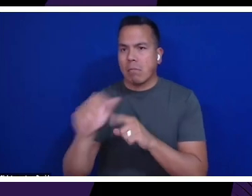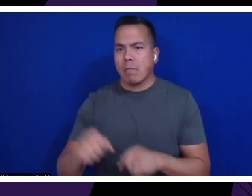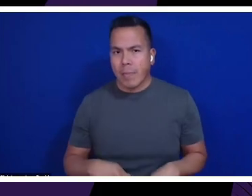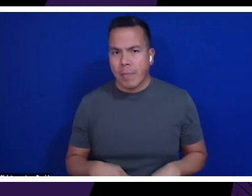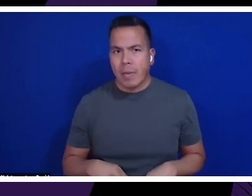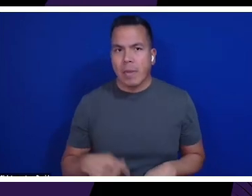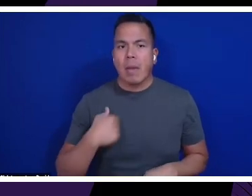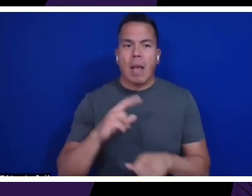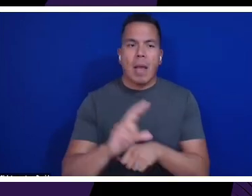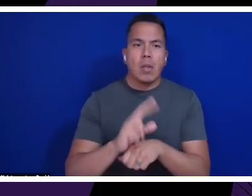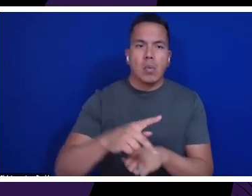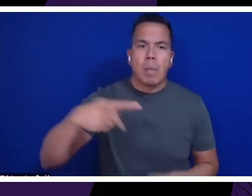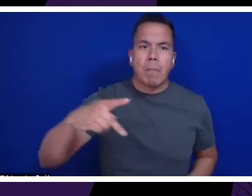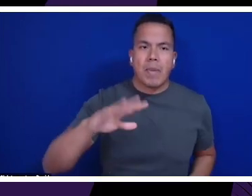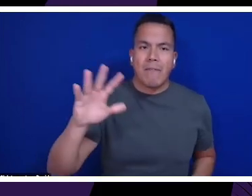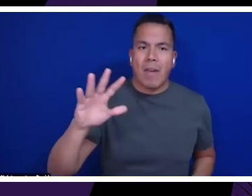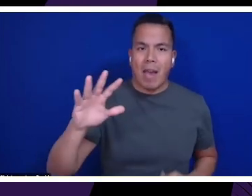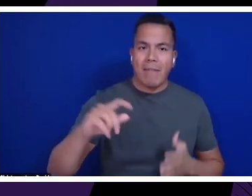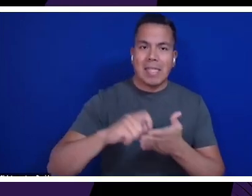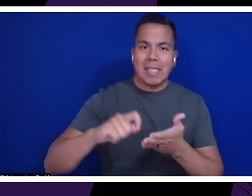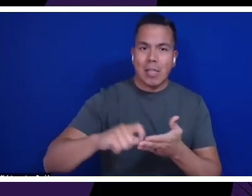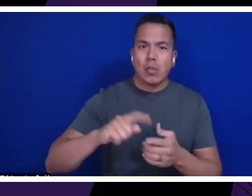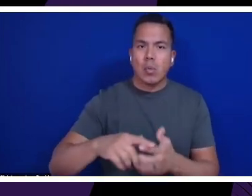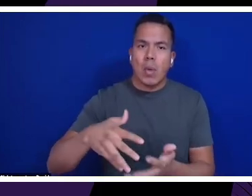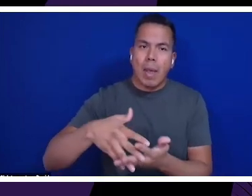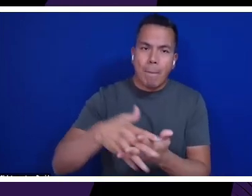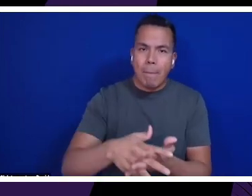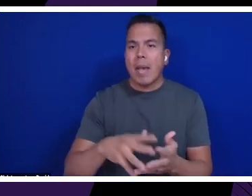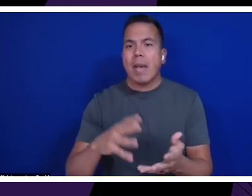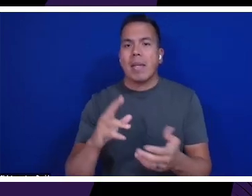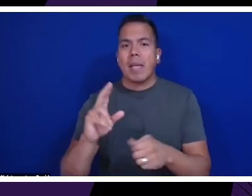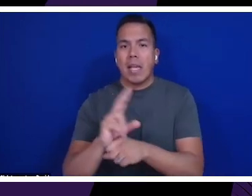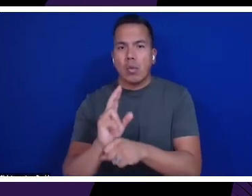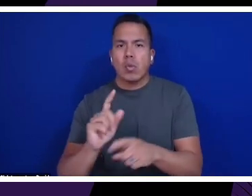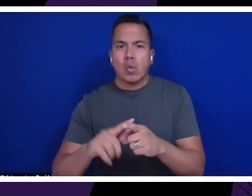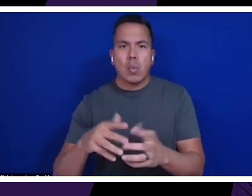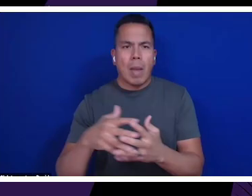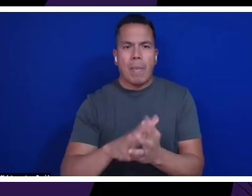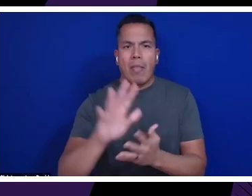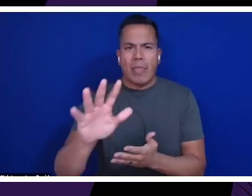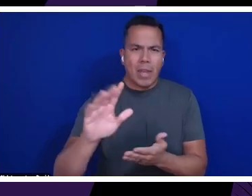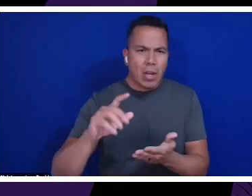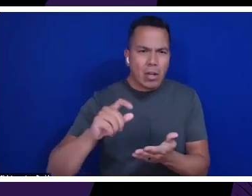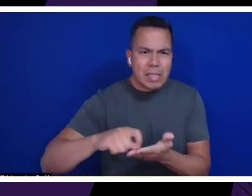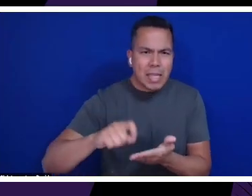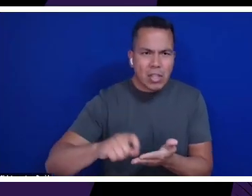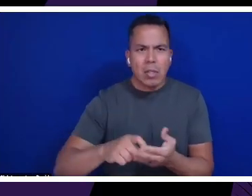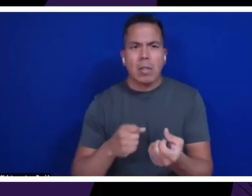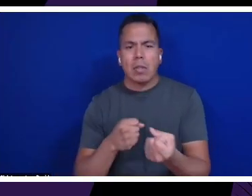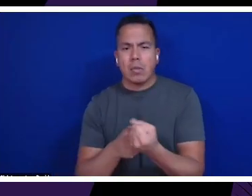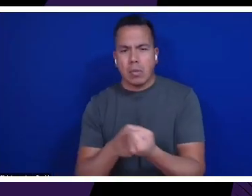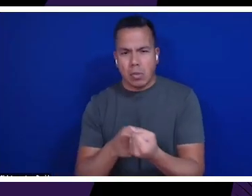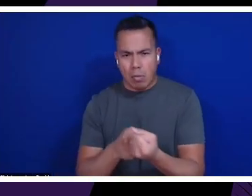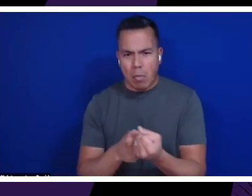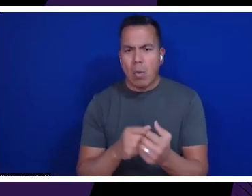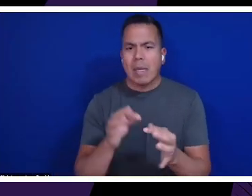a P5 sketch tool embedder. It helps users embed their sketches, and it supports different modes. It simplifies the way